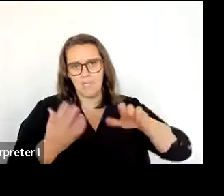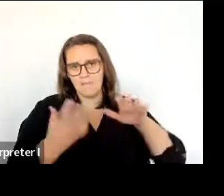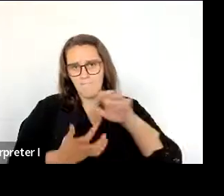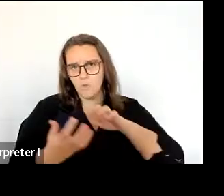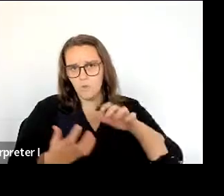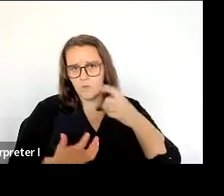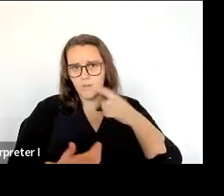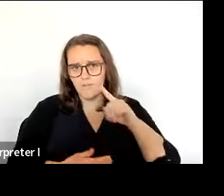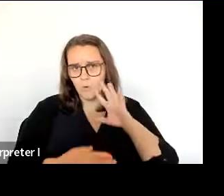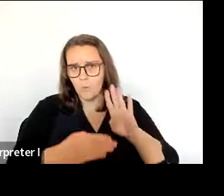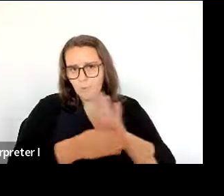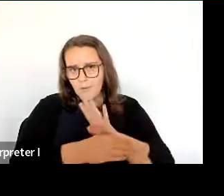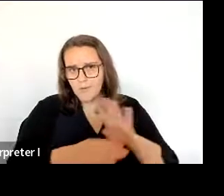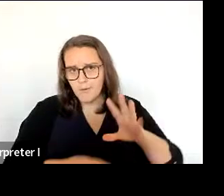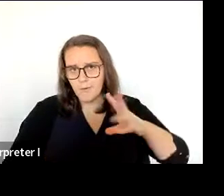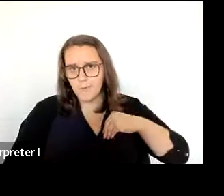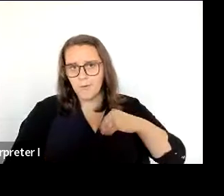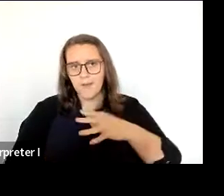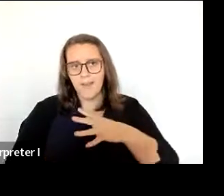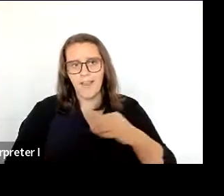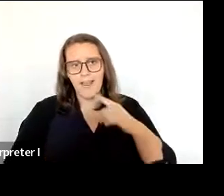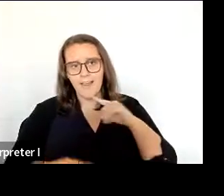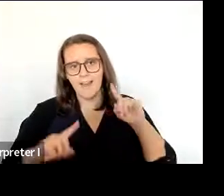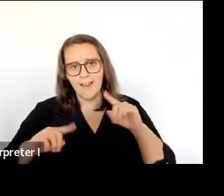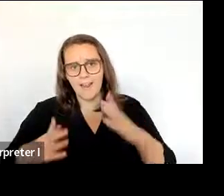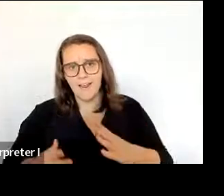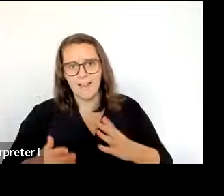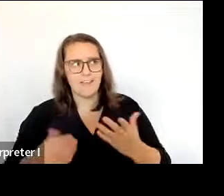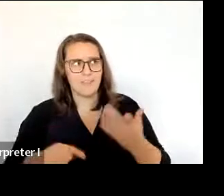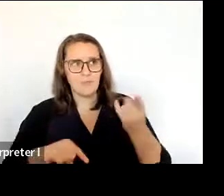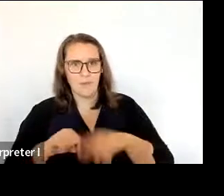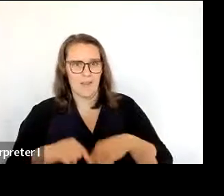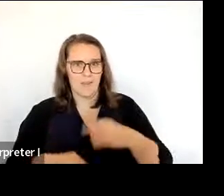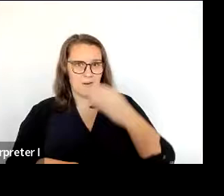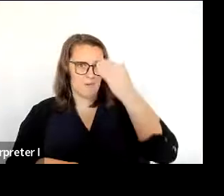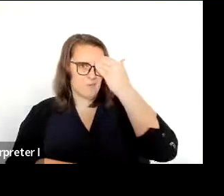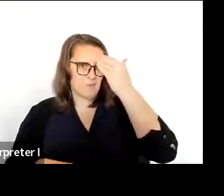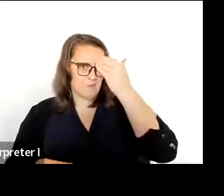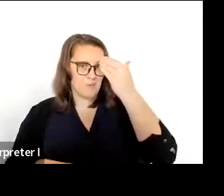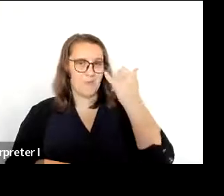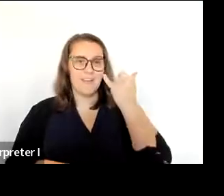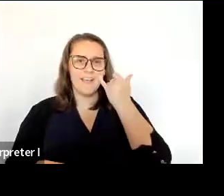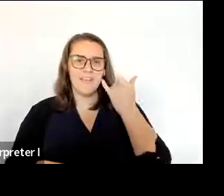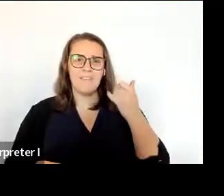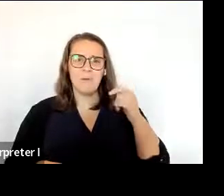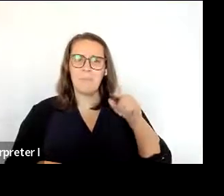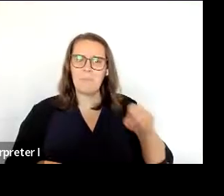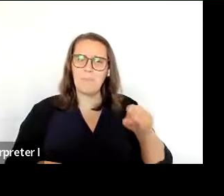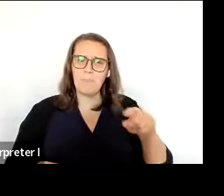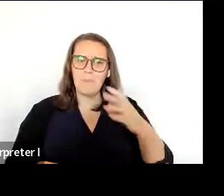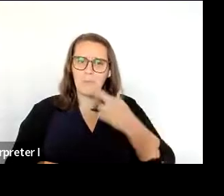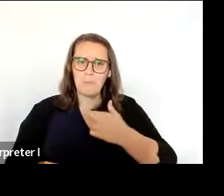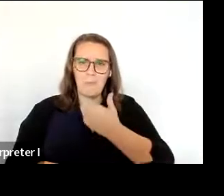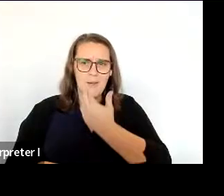well as patrons, as there's no way to know whether a business does not serve children under the age of 3.